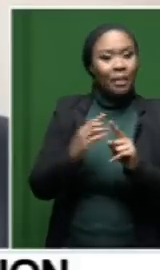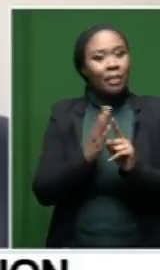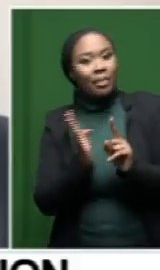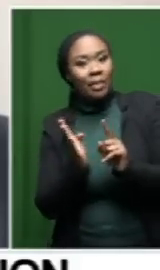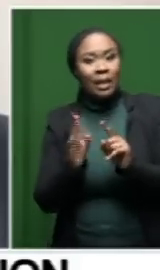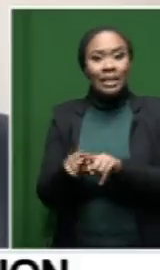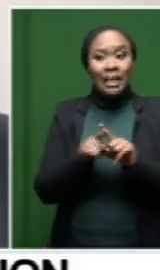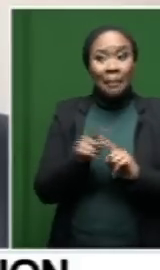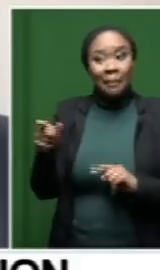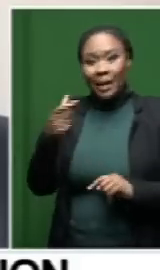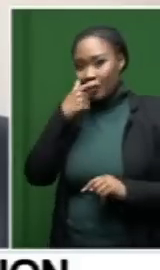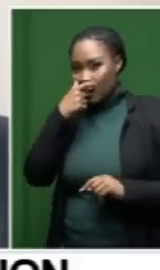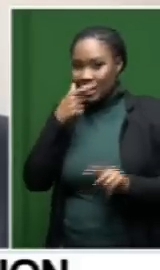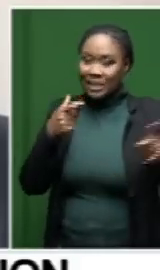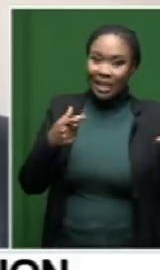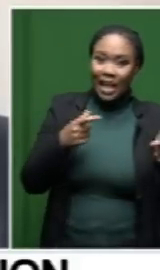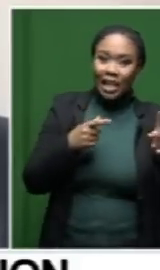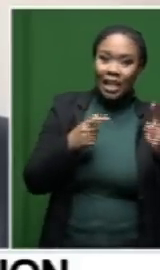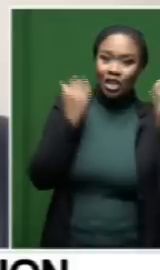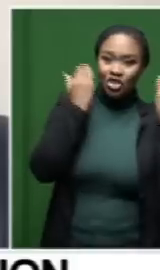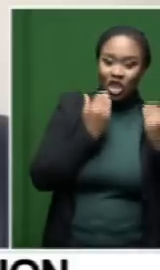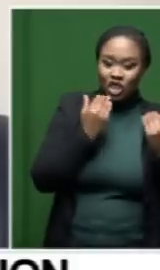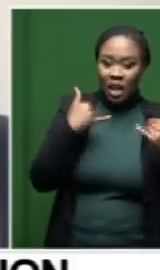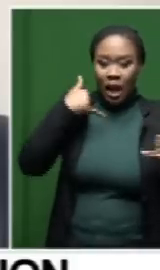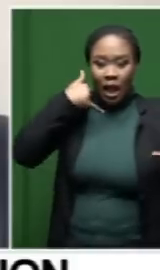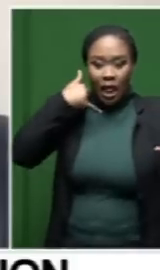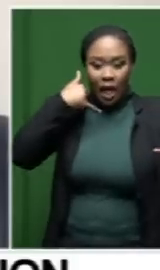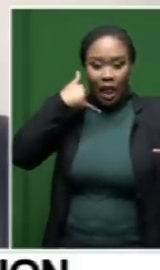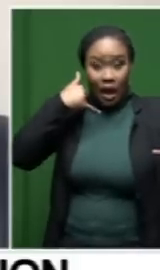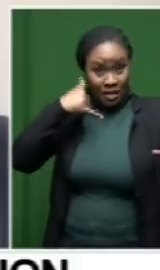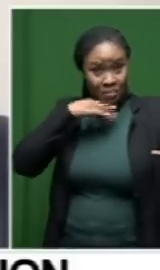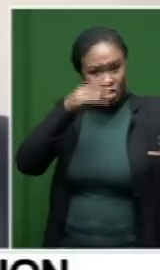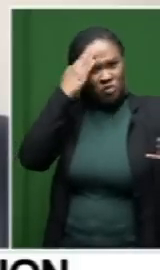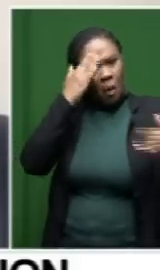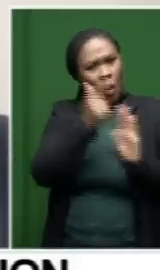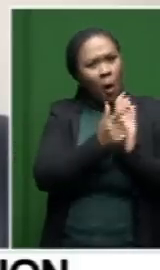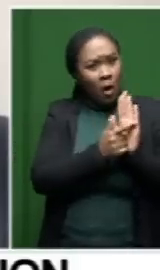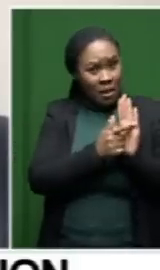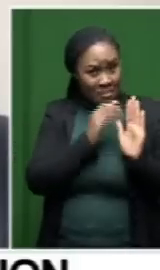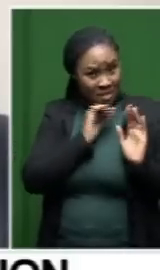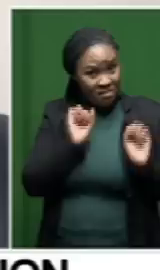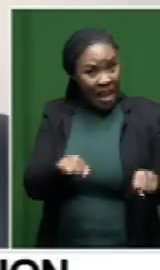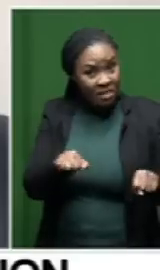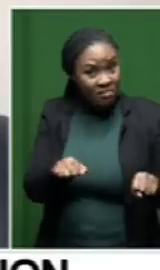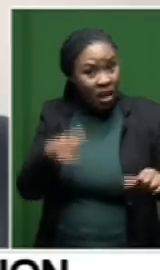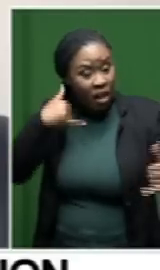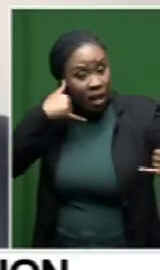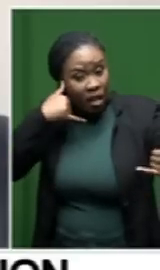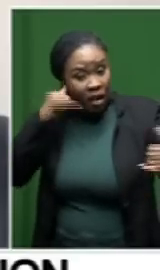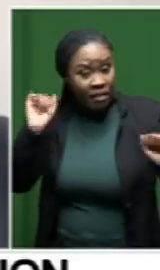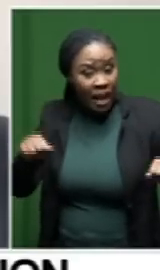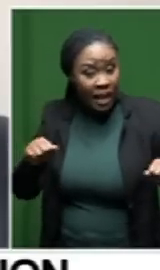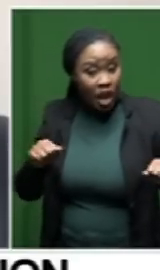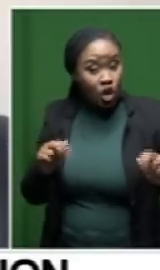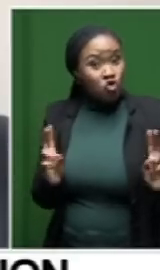were taking place between the president and Judge Zondo. You know the law. You know what goes on behind the scenes. Is this a normal